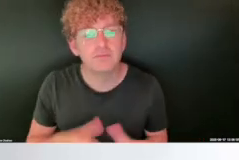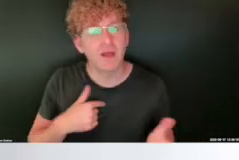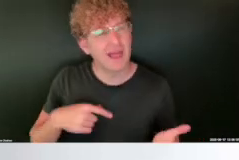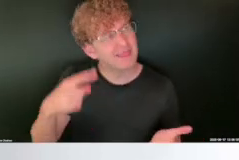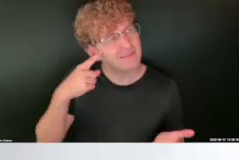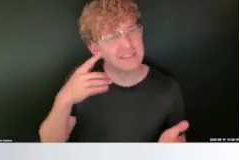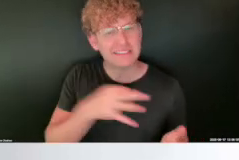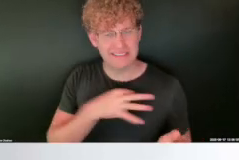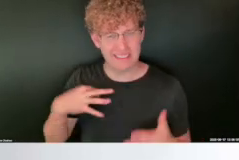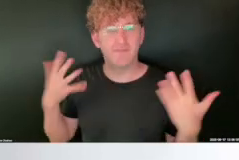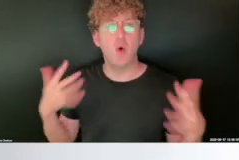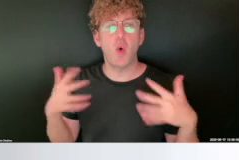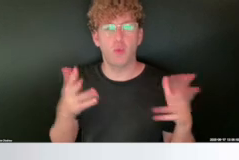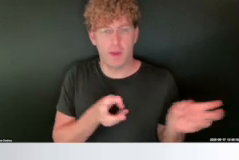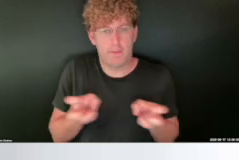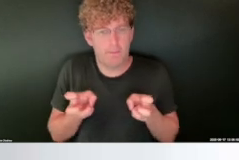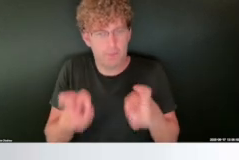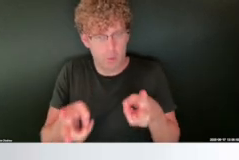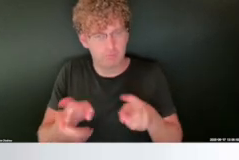email address in the chat for you.